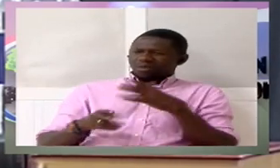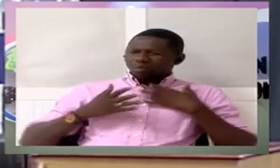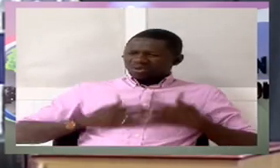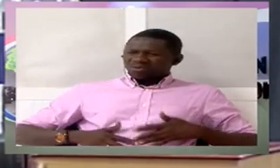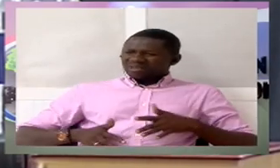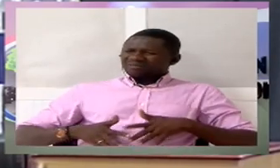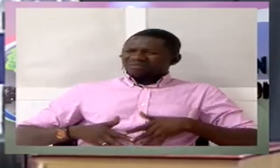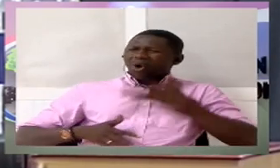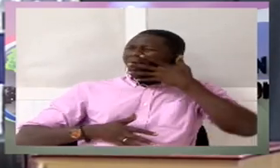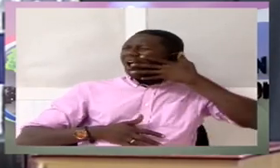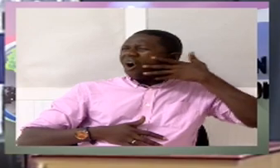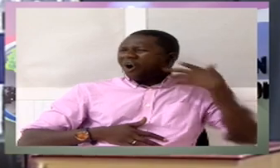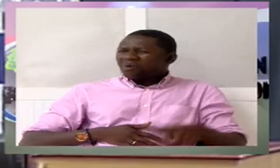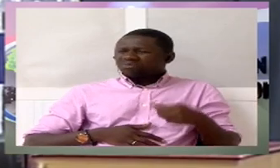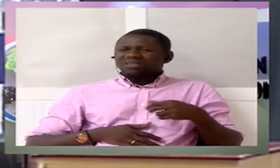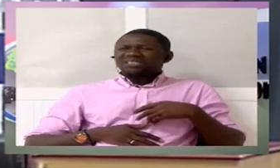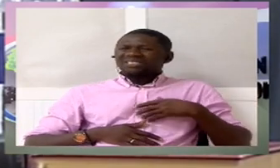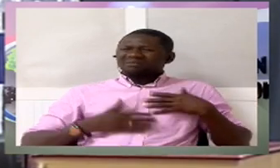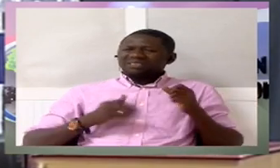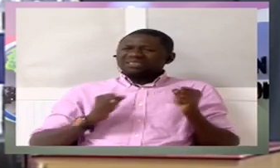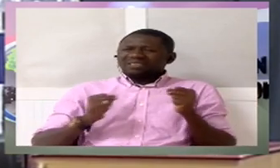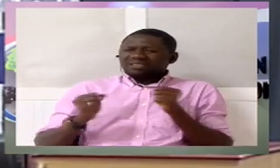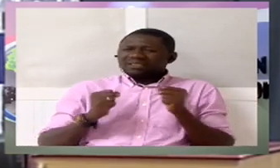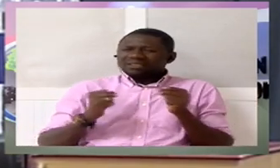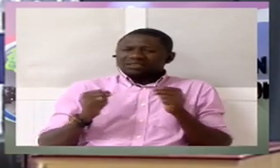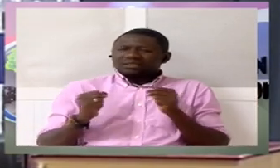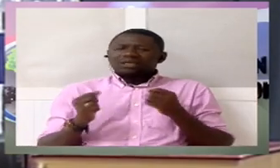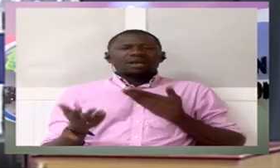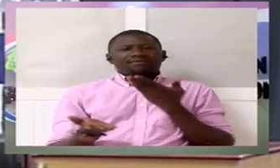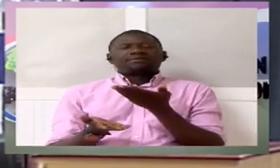was warm and very warm, shaking. And he was shaking.